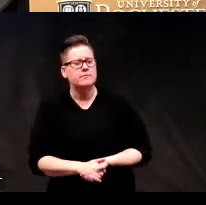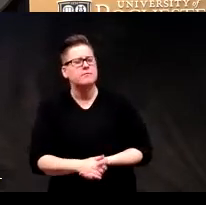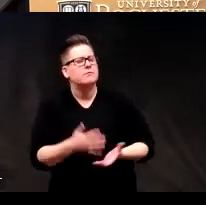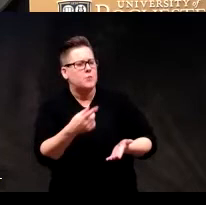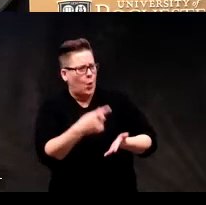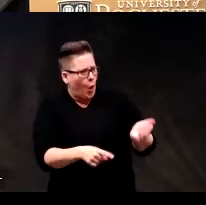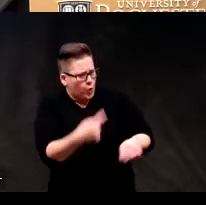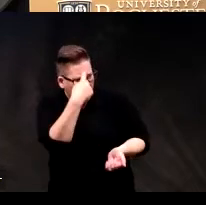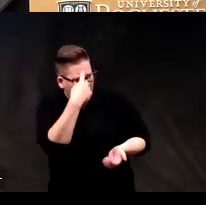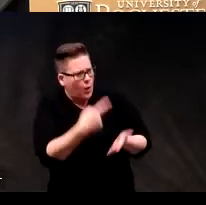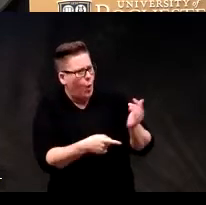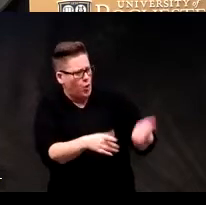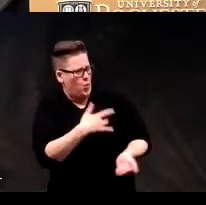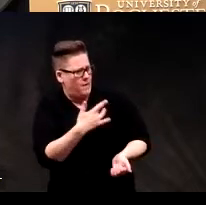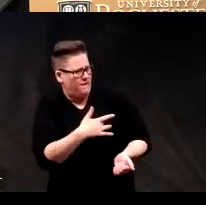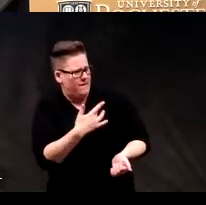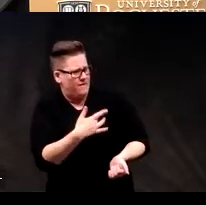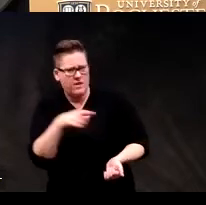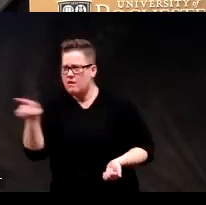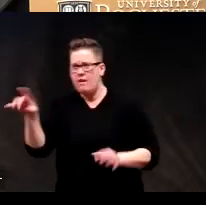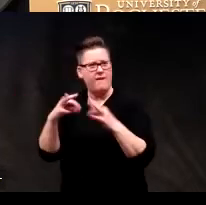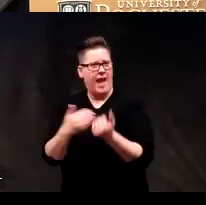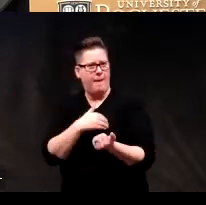Well, what do you think and what do you feel when you see,